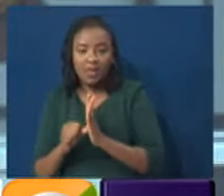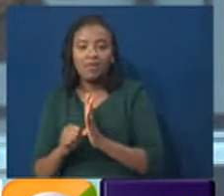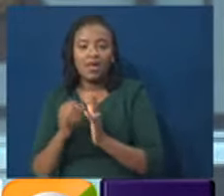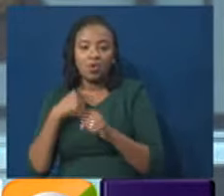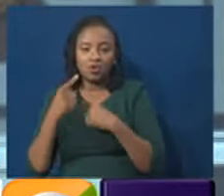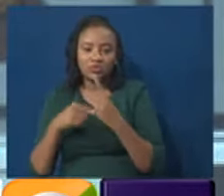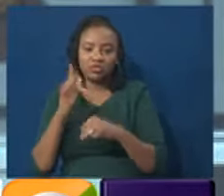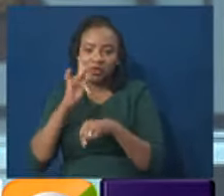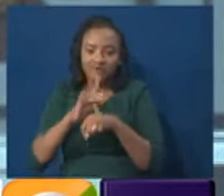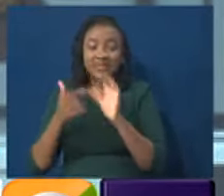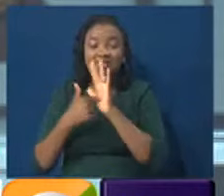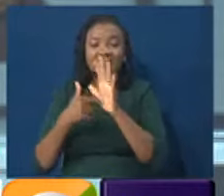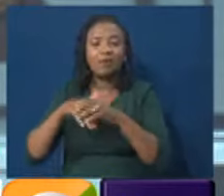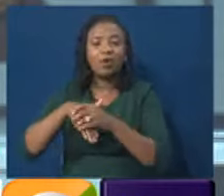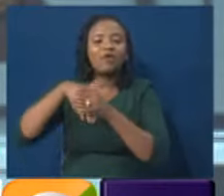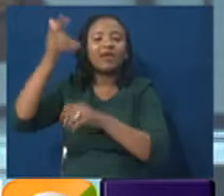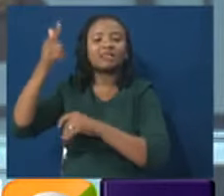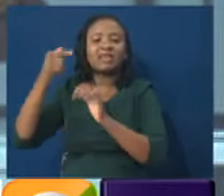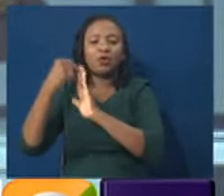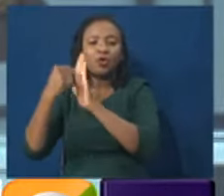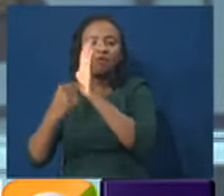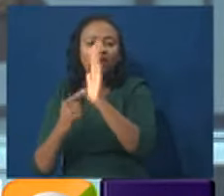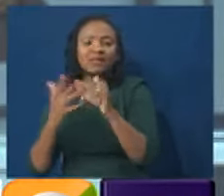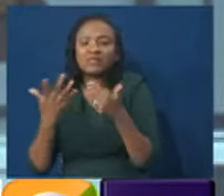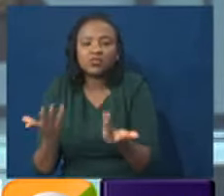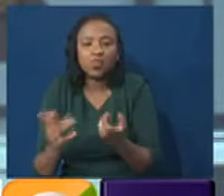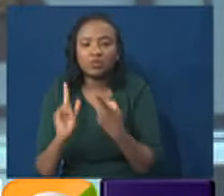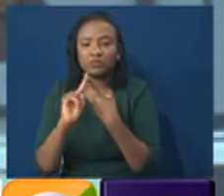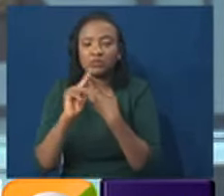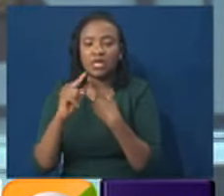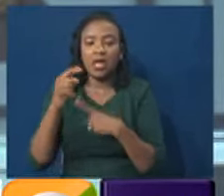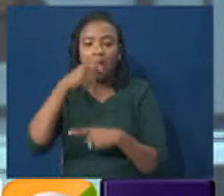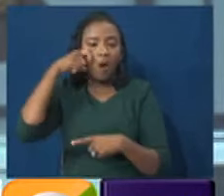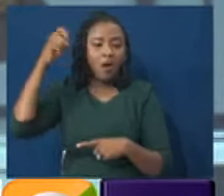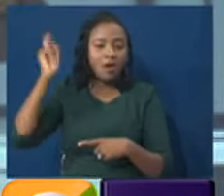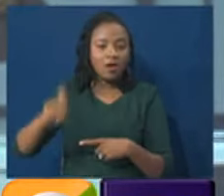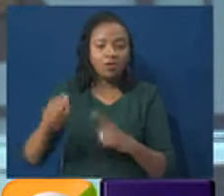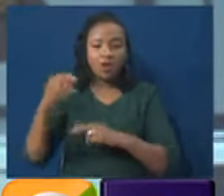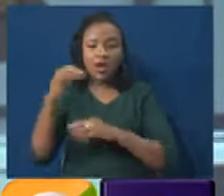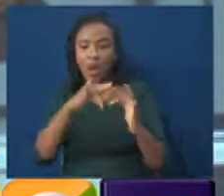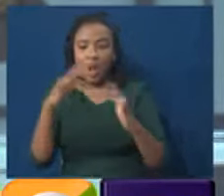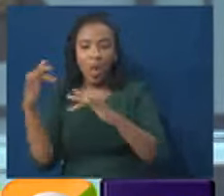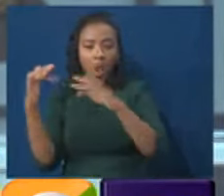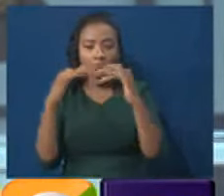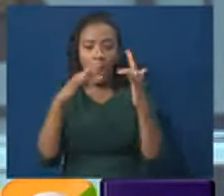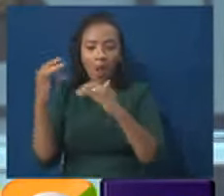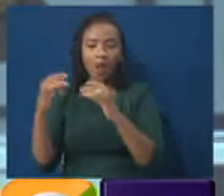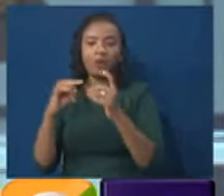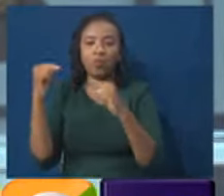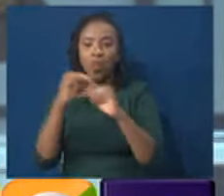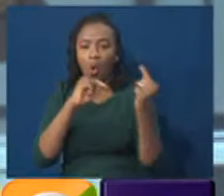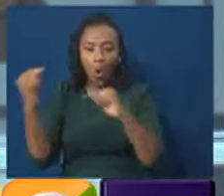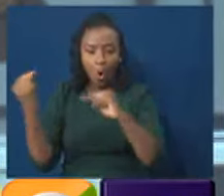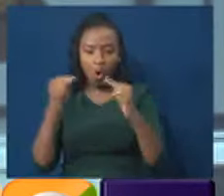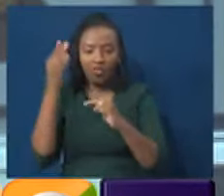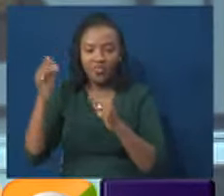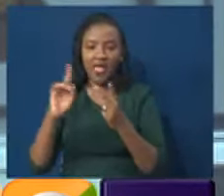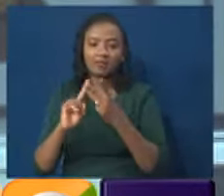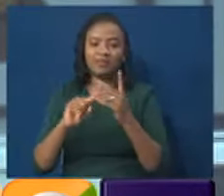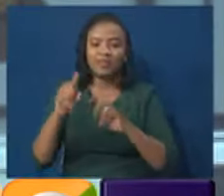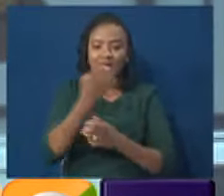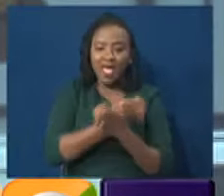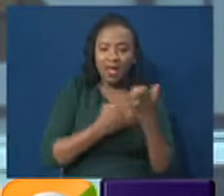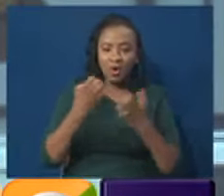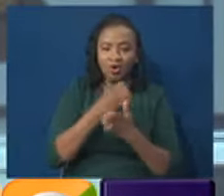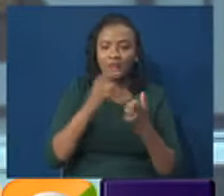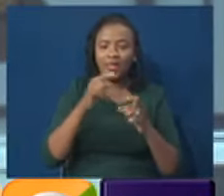is the Ukraine and Russia war. It has continued to persist. The economy of the US has continued to persist. So regardless of what else we do, and